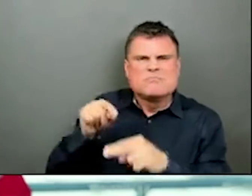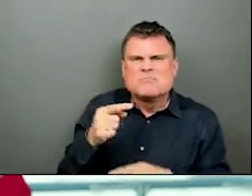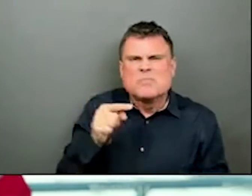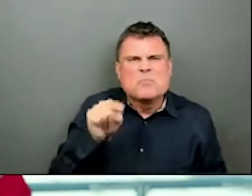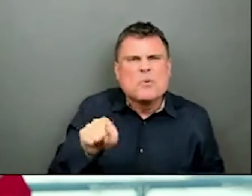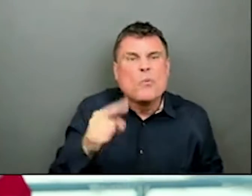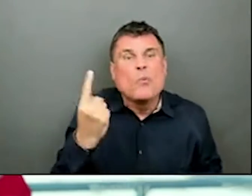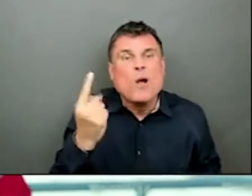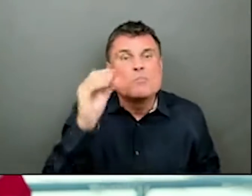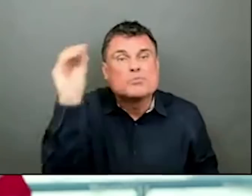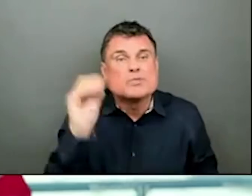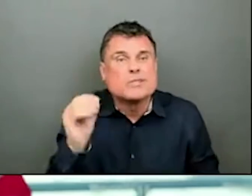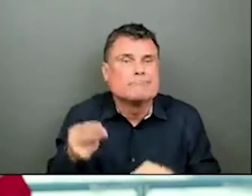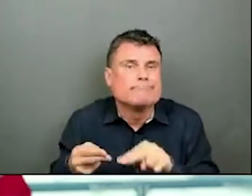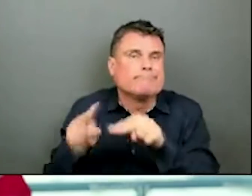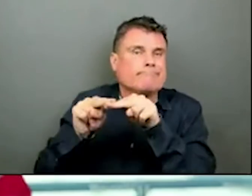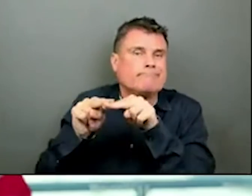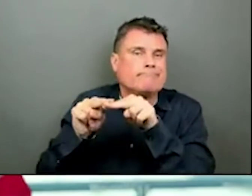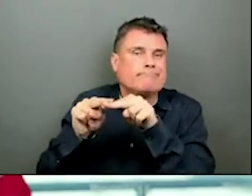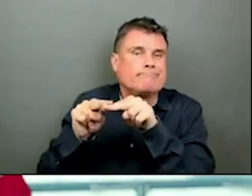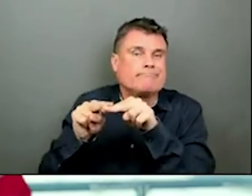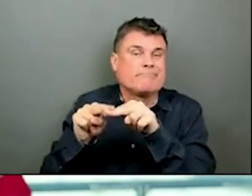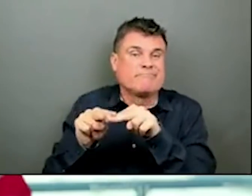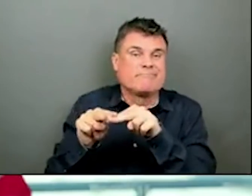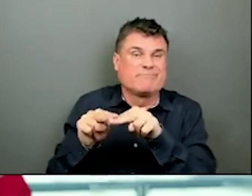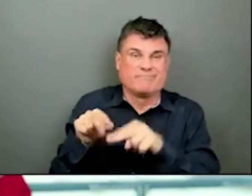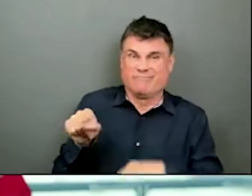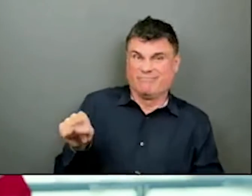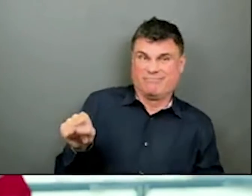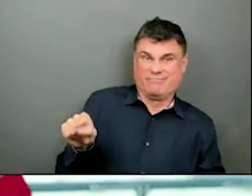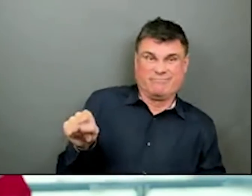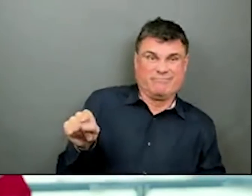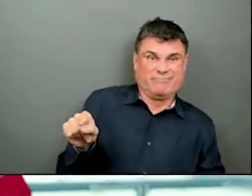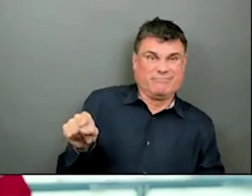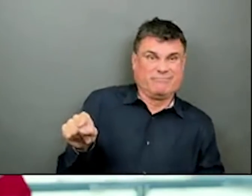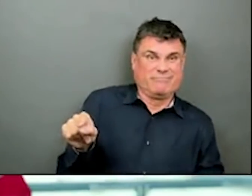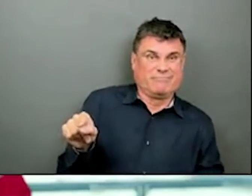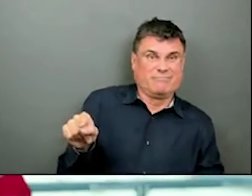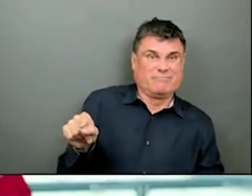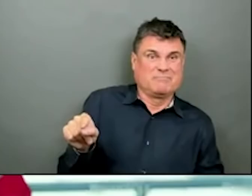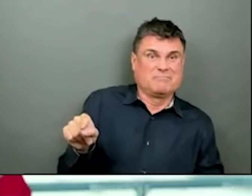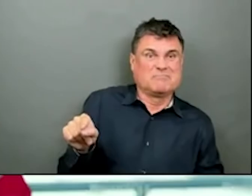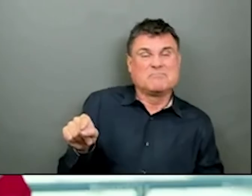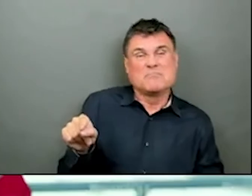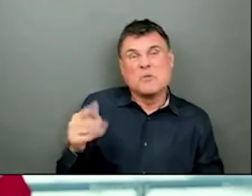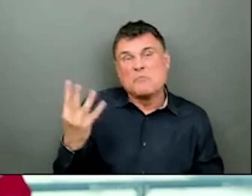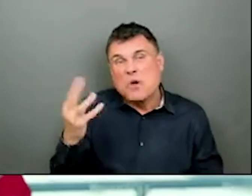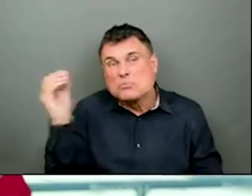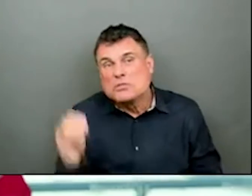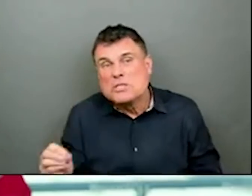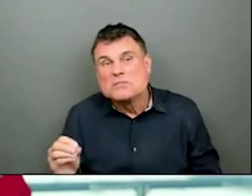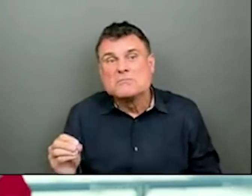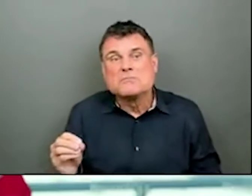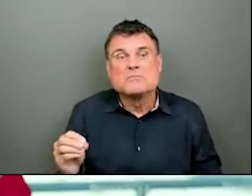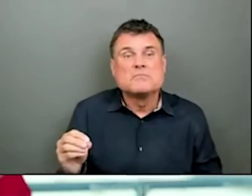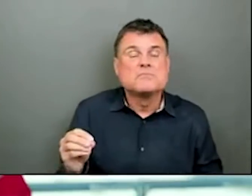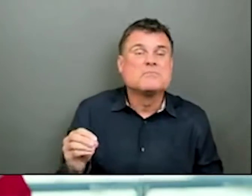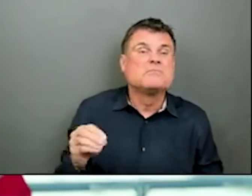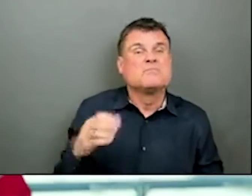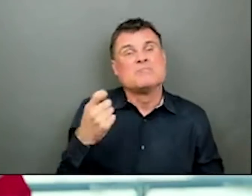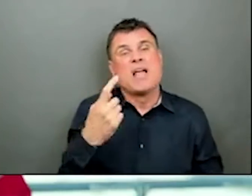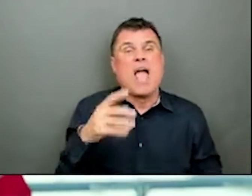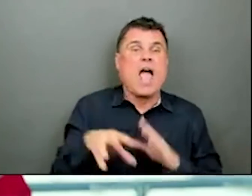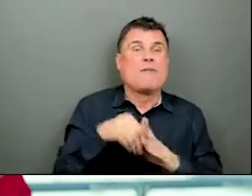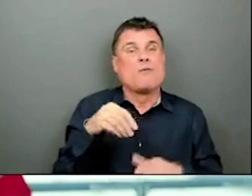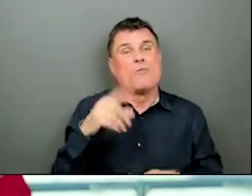or only 1% of a larger number, or 10%, or what we're seeing, 4% of 1,000 people is much